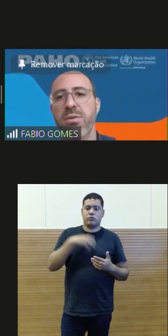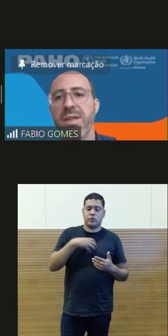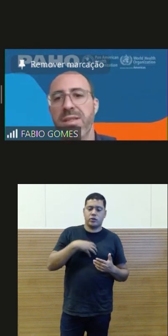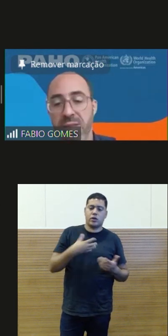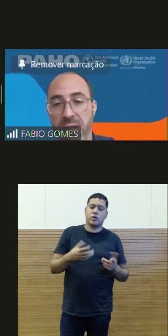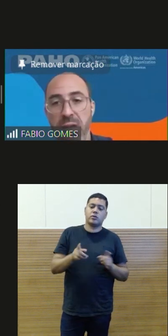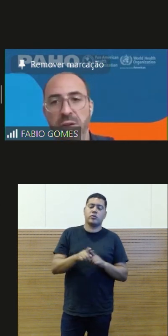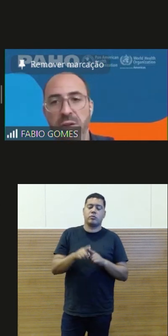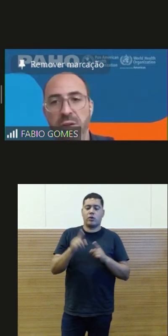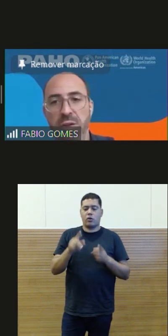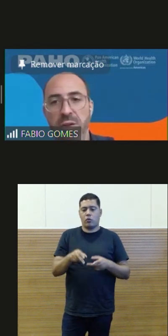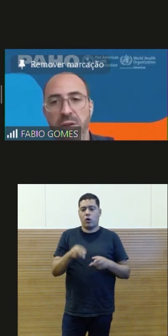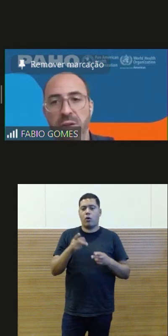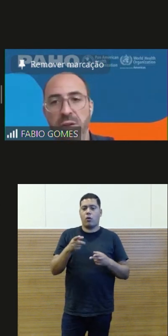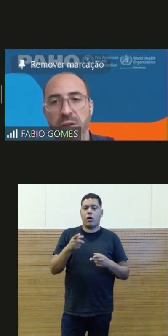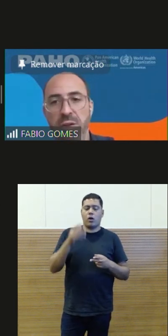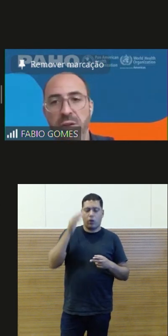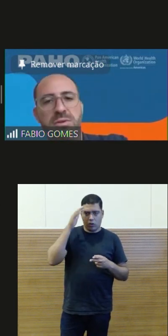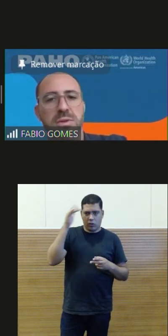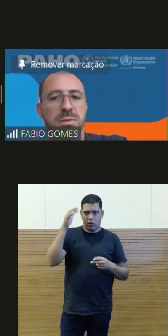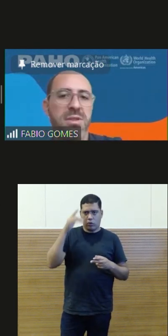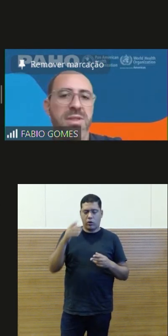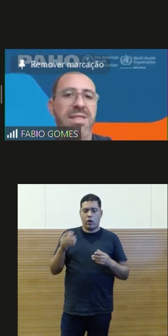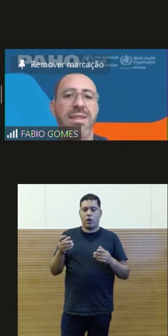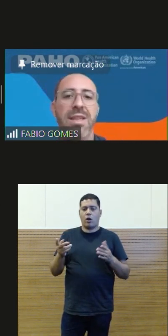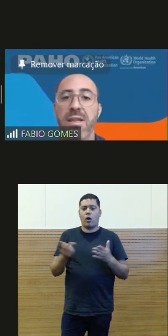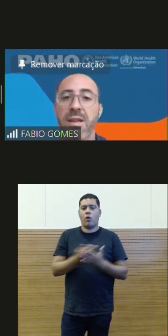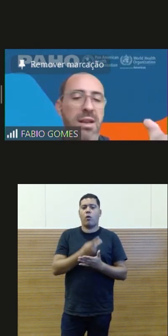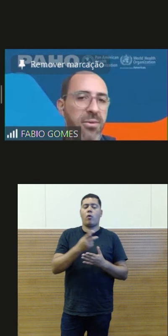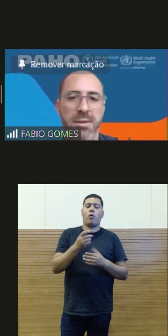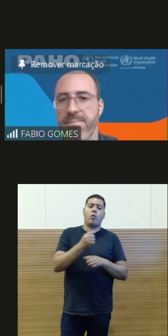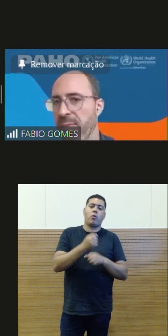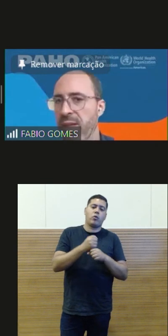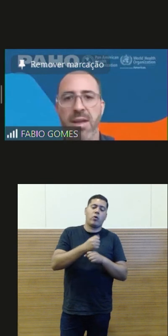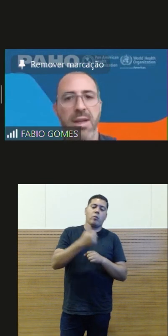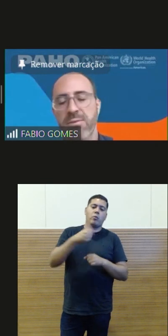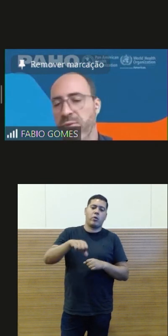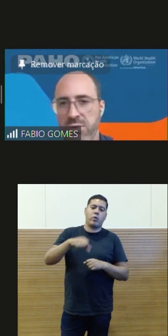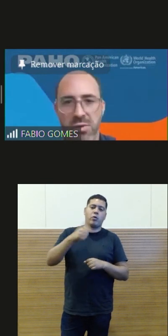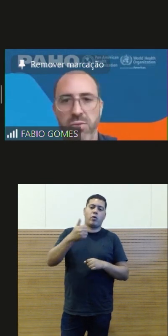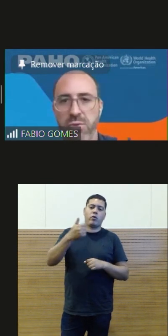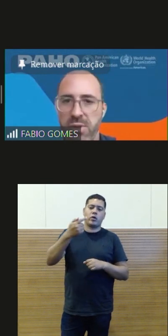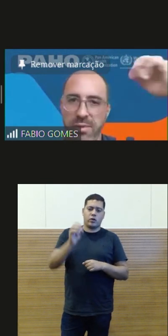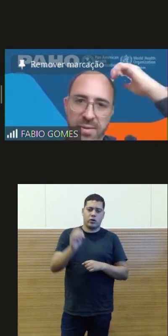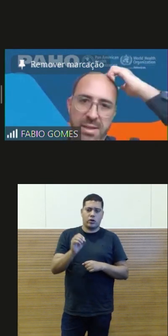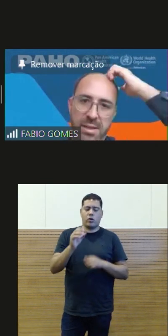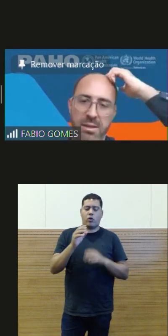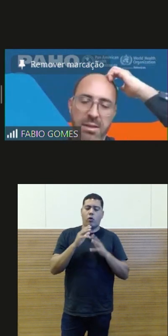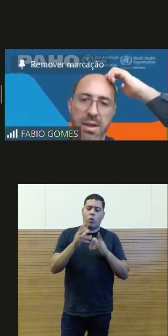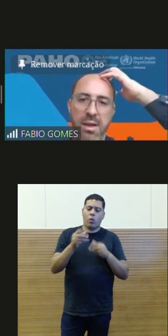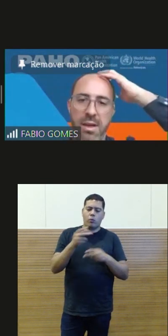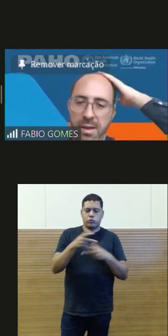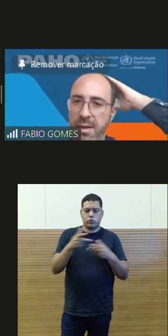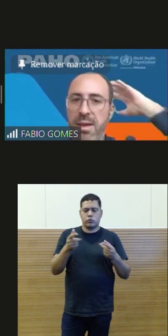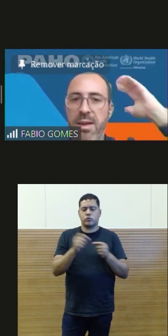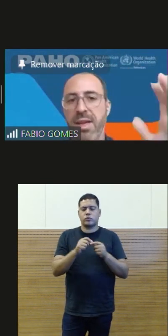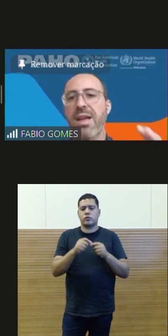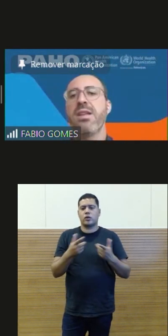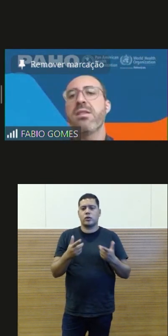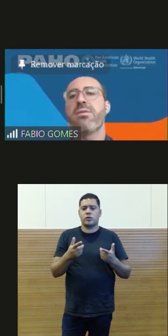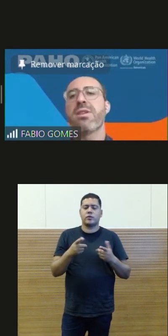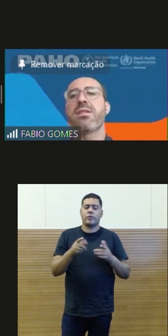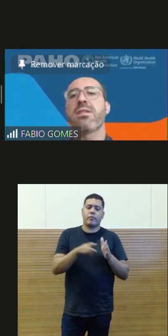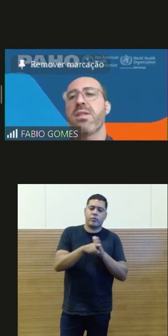in terms of transference of sensation. This is a theory that came up in the 70s, and all